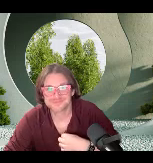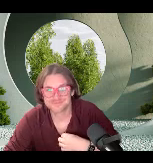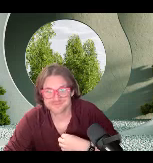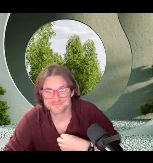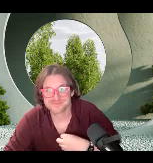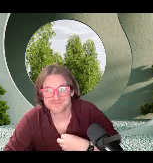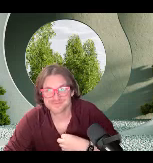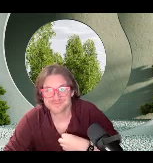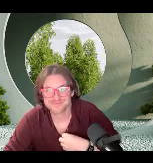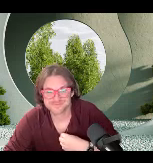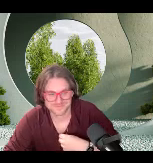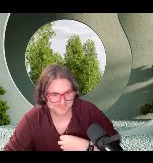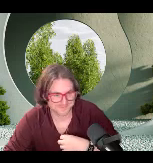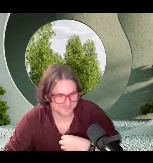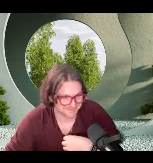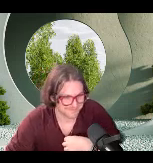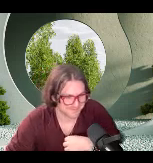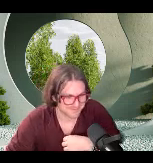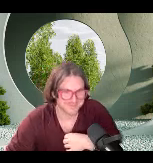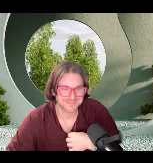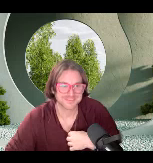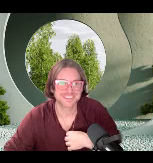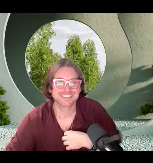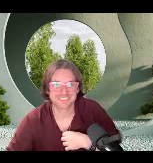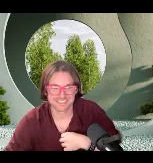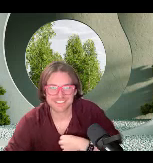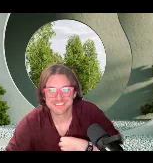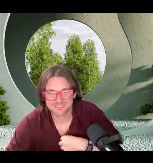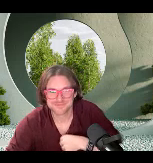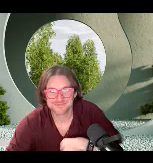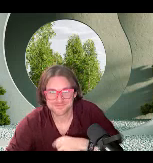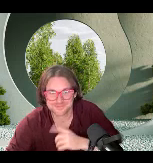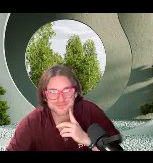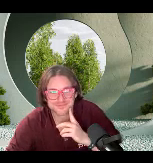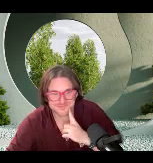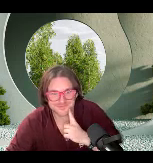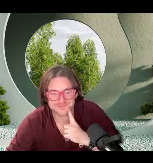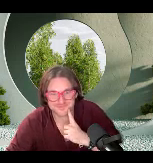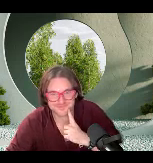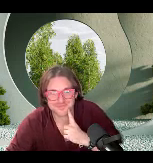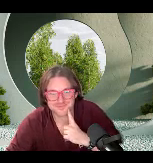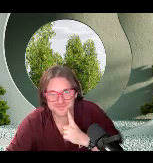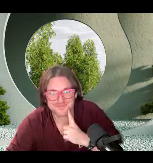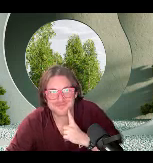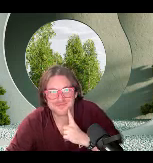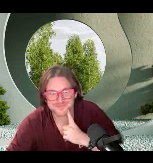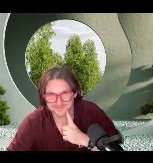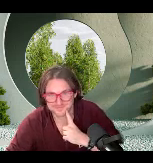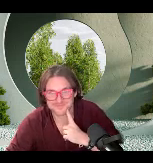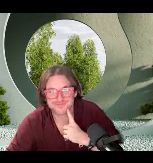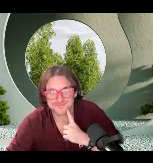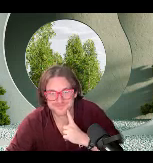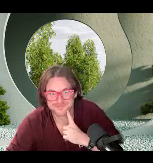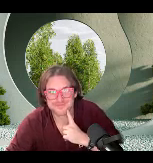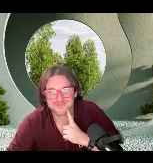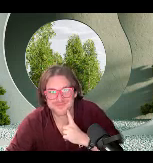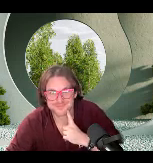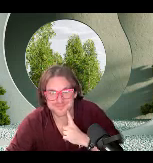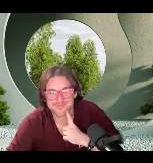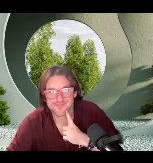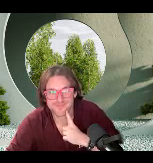And I'm seeing some A, B, and D. So in our chat, I'm already seeing that some of us are using almost all of these. The